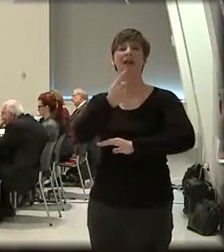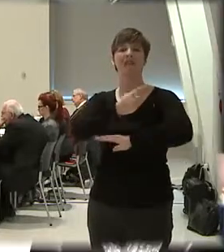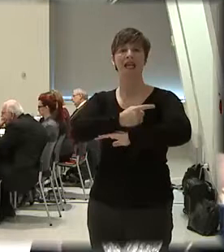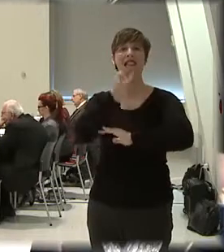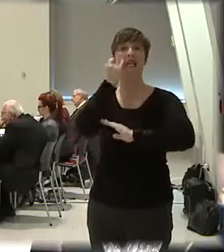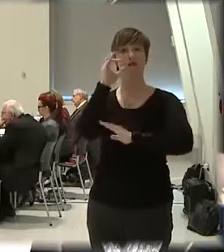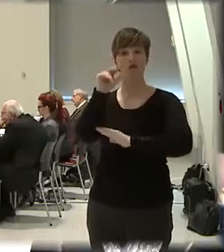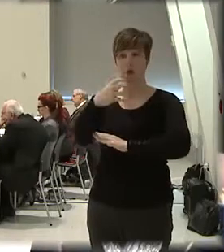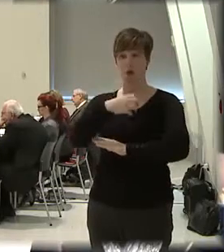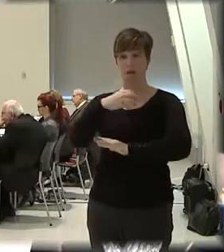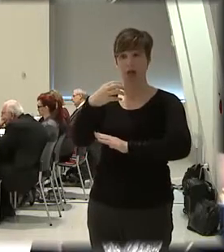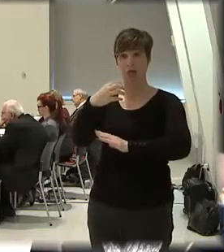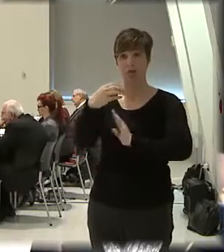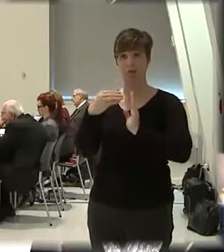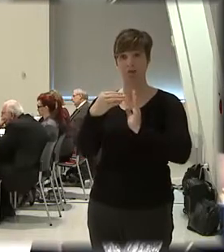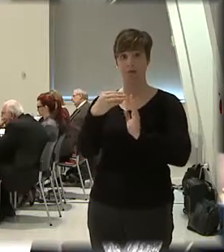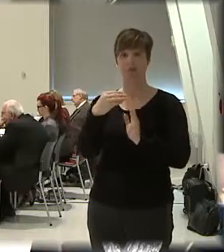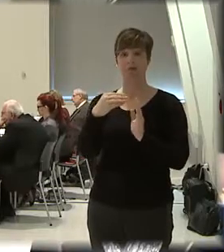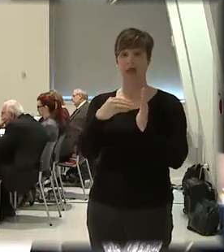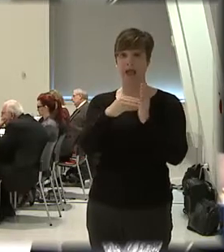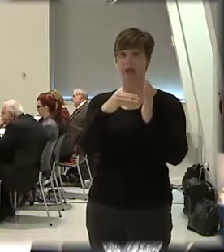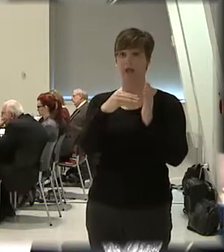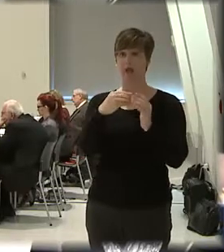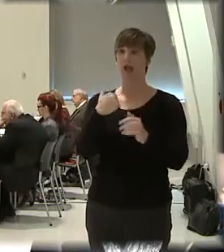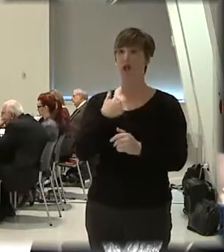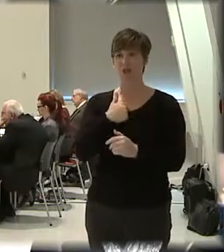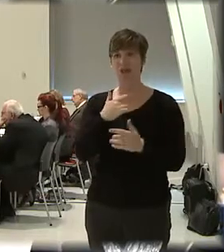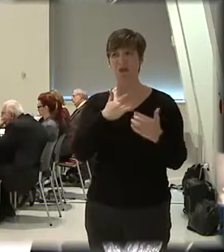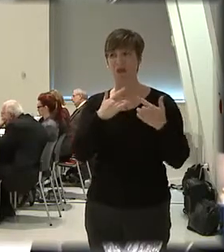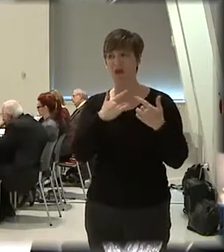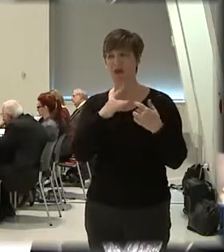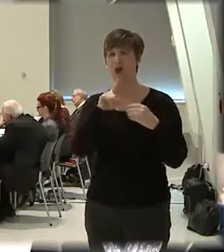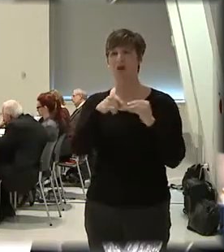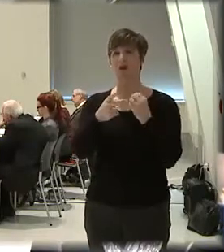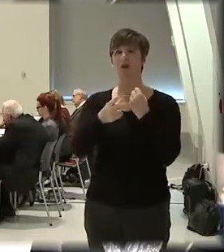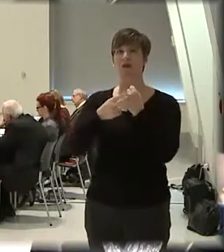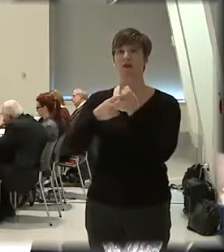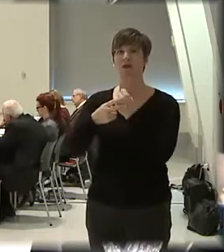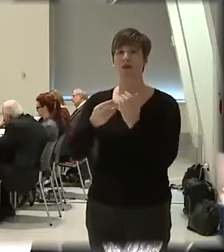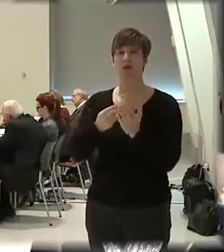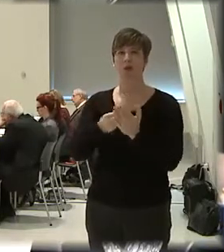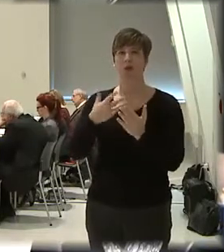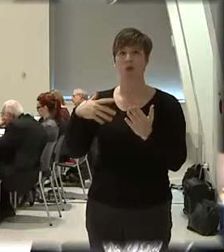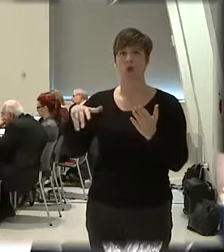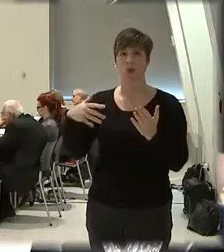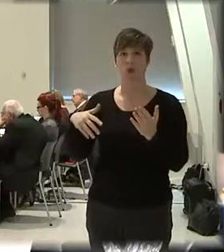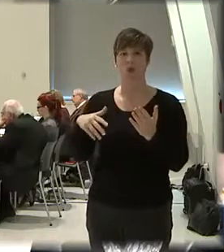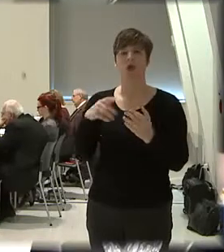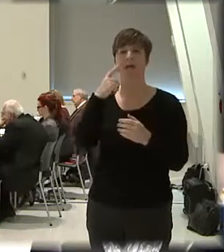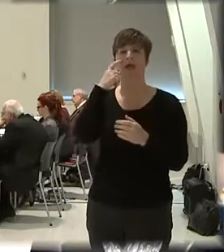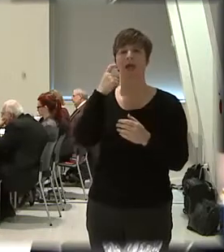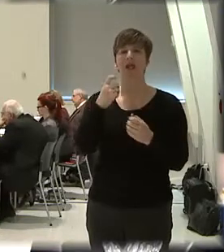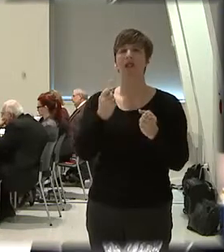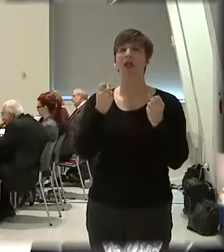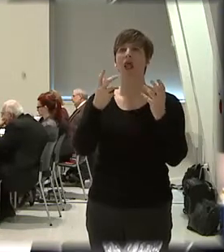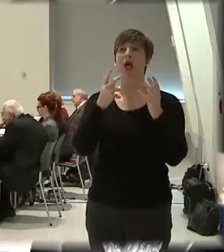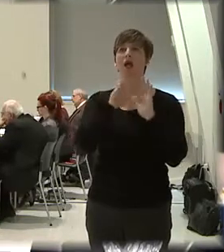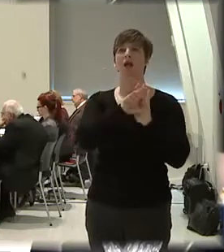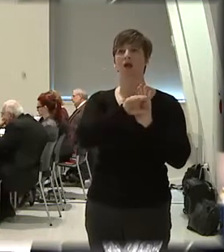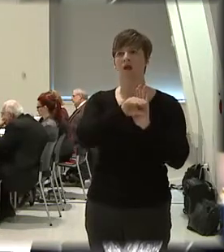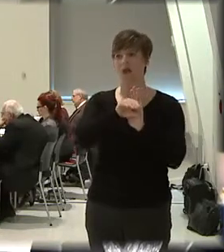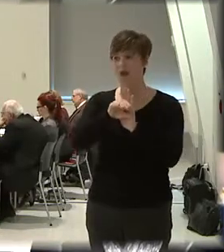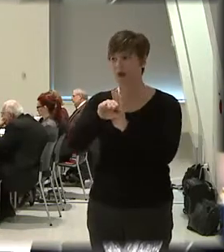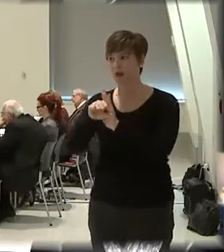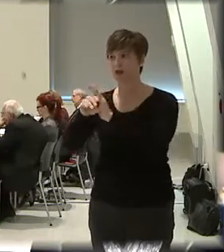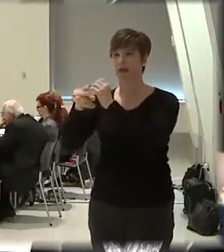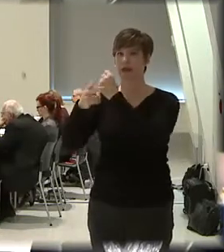no complaint had come in, because we were concerned about the storage costs building, because it's a lot of video